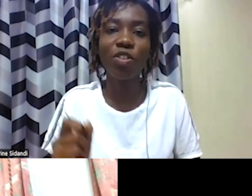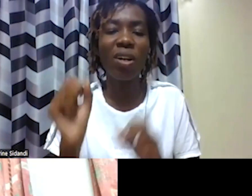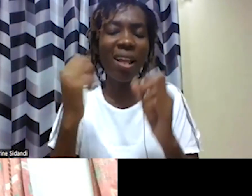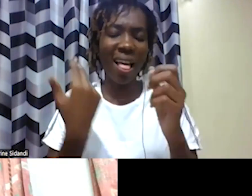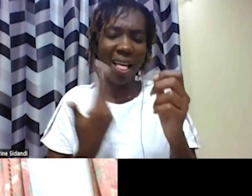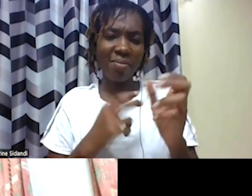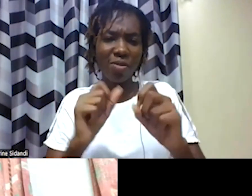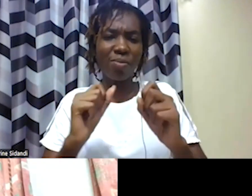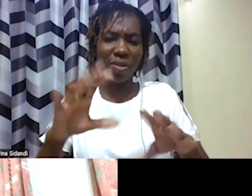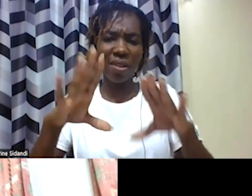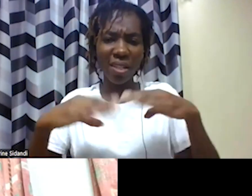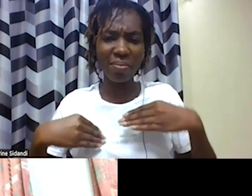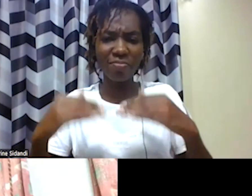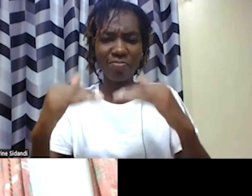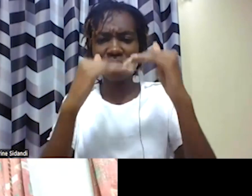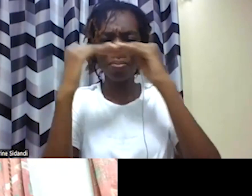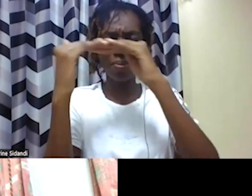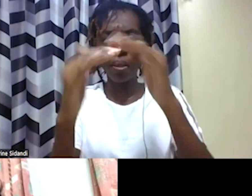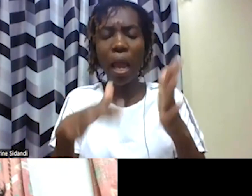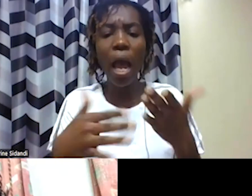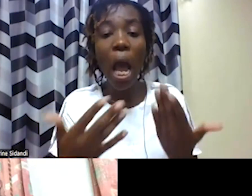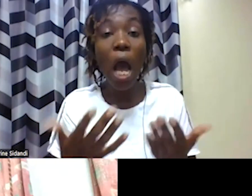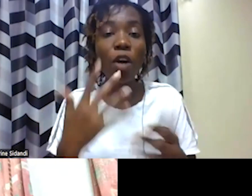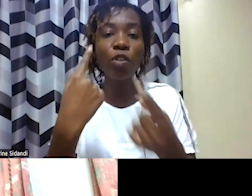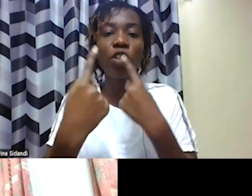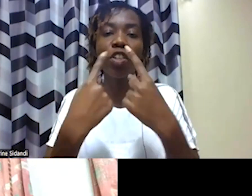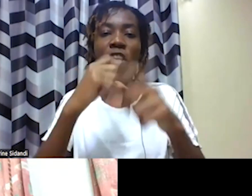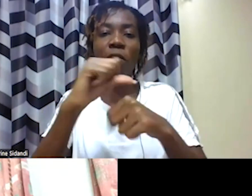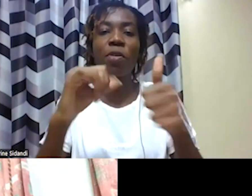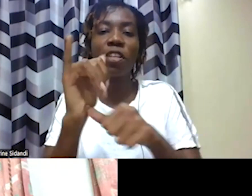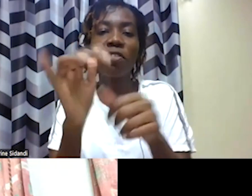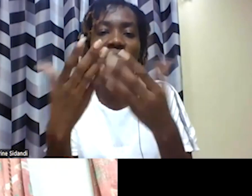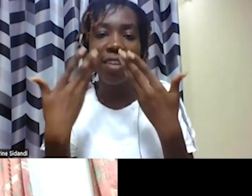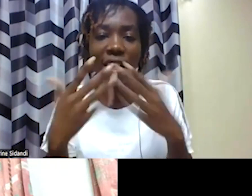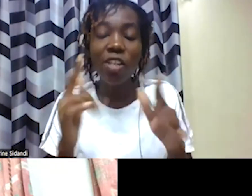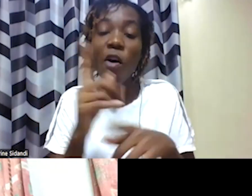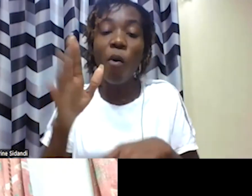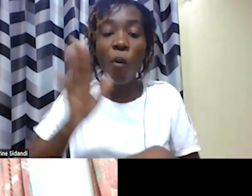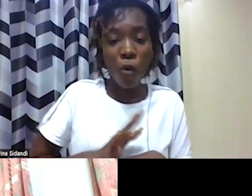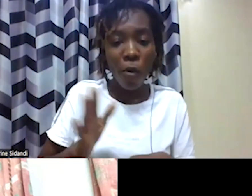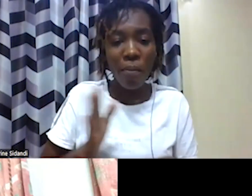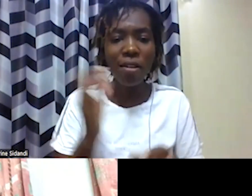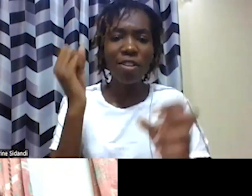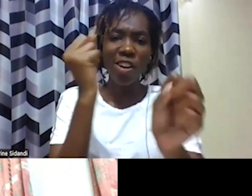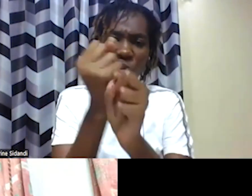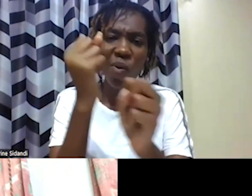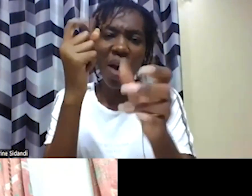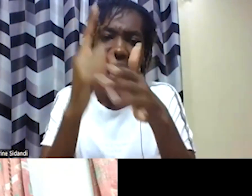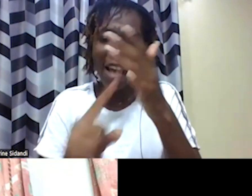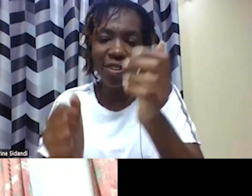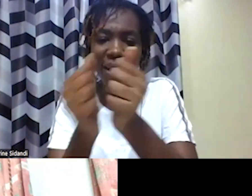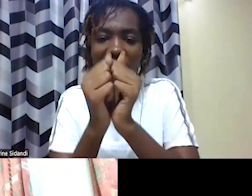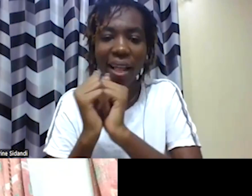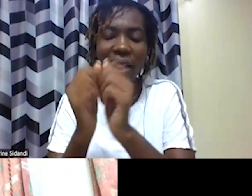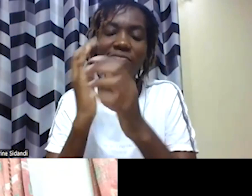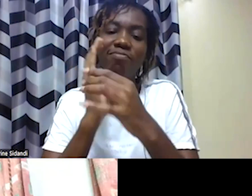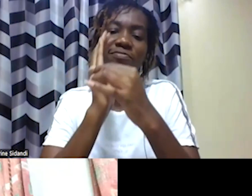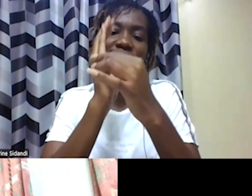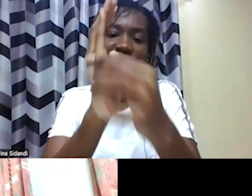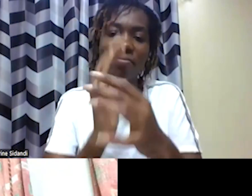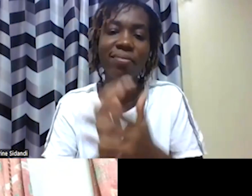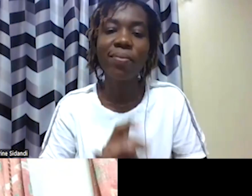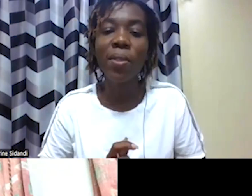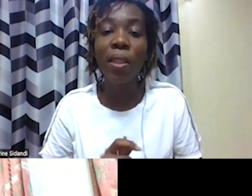embrace equality, as you have talked about, or what does she go to do with leadership?